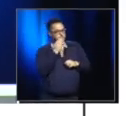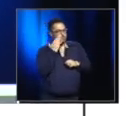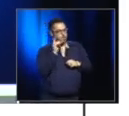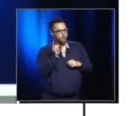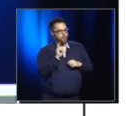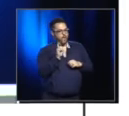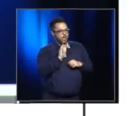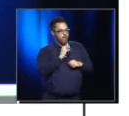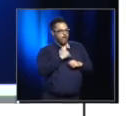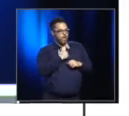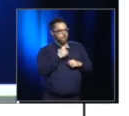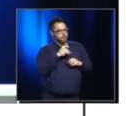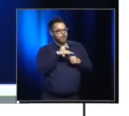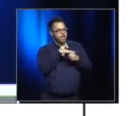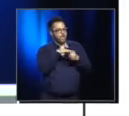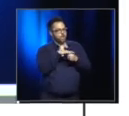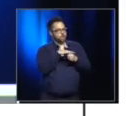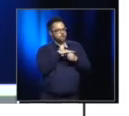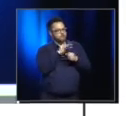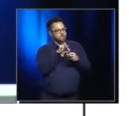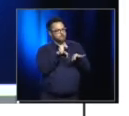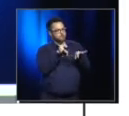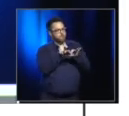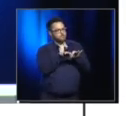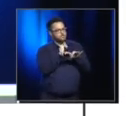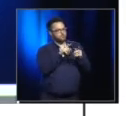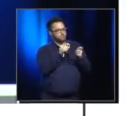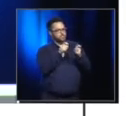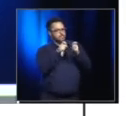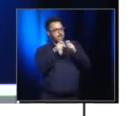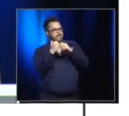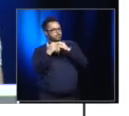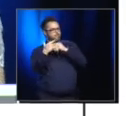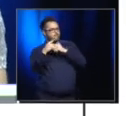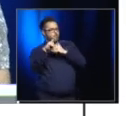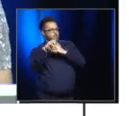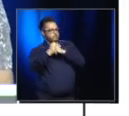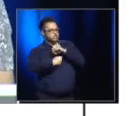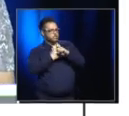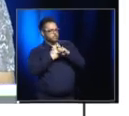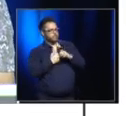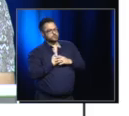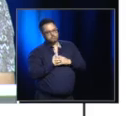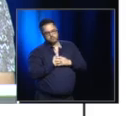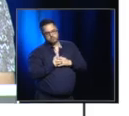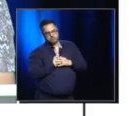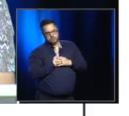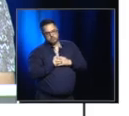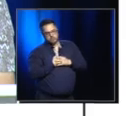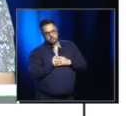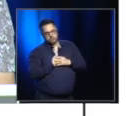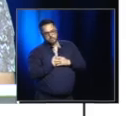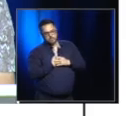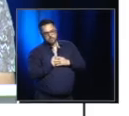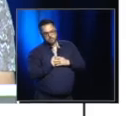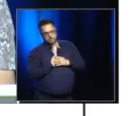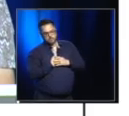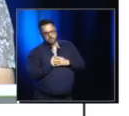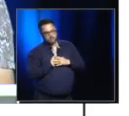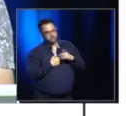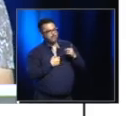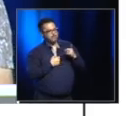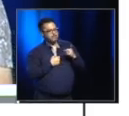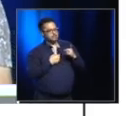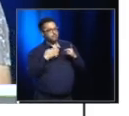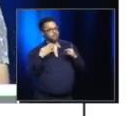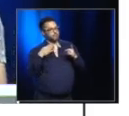significance might be in 100 years' time. And the figure here shows exactly what that looks like. So the blue